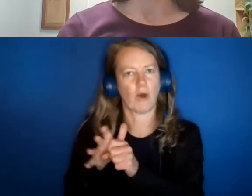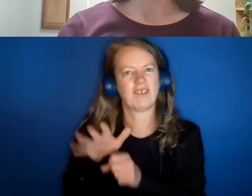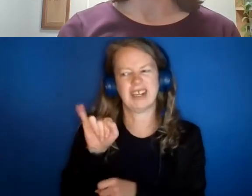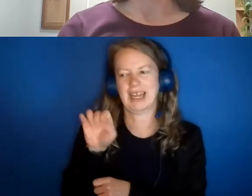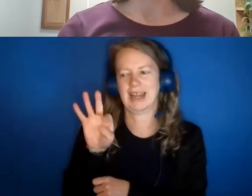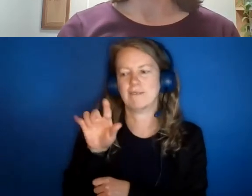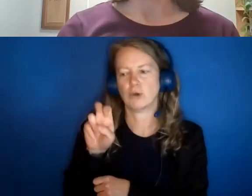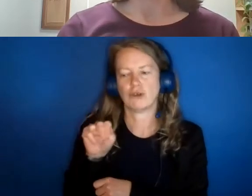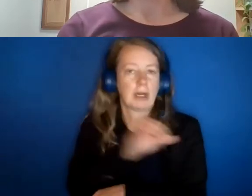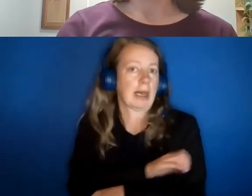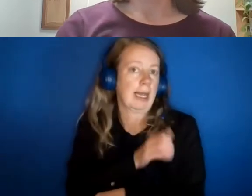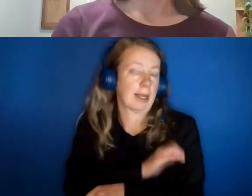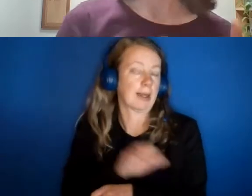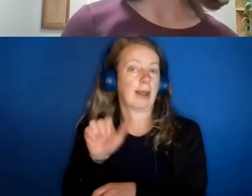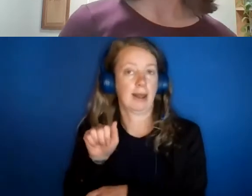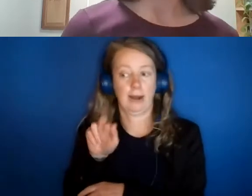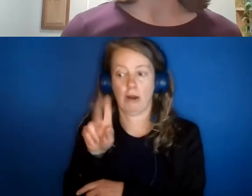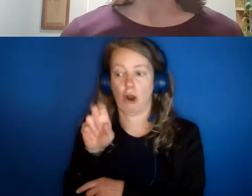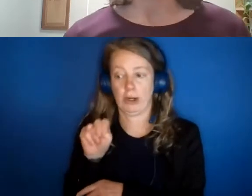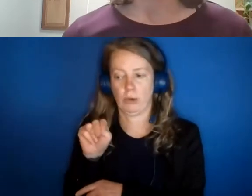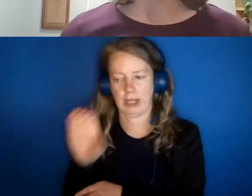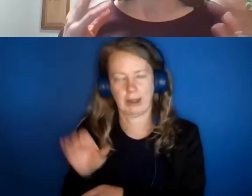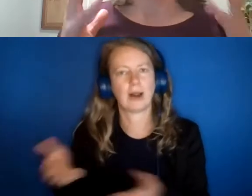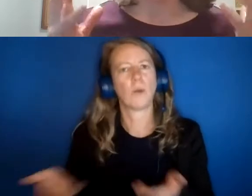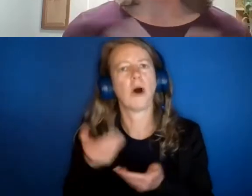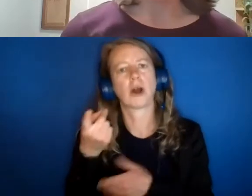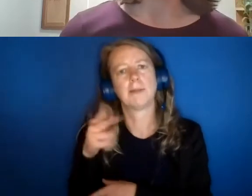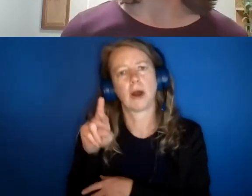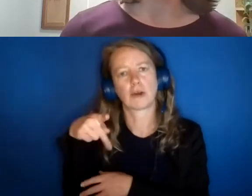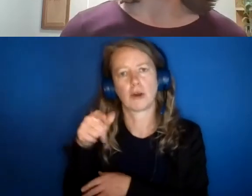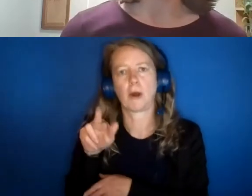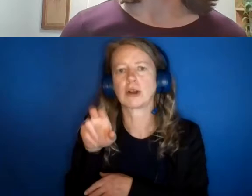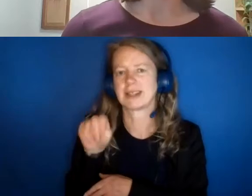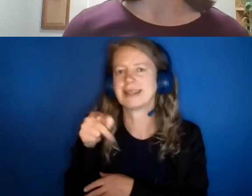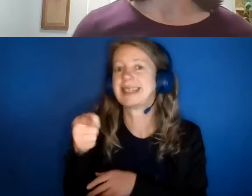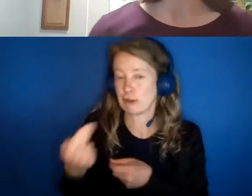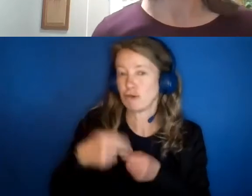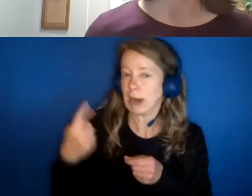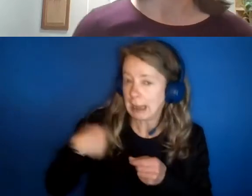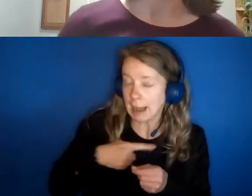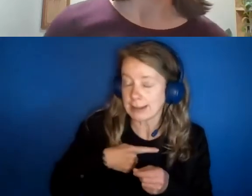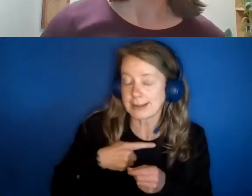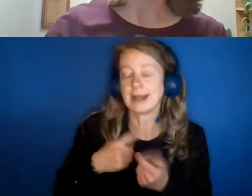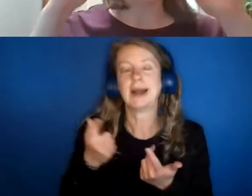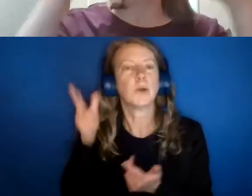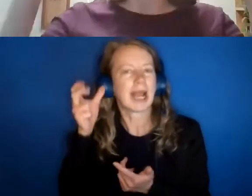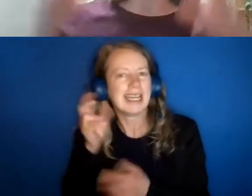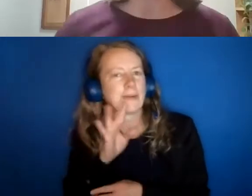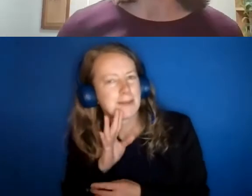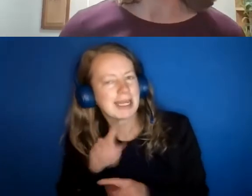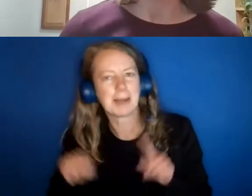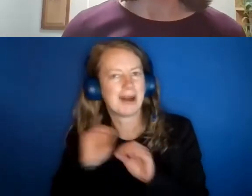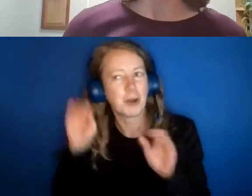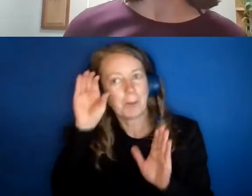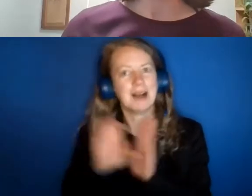So welcome, Dr. Parsons. Dr. Parsons is with us today over voice, but we don't get to see a picture. So you just imagine